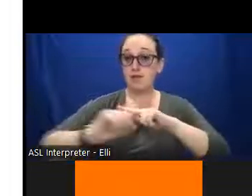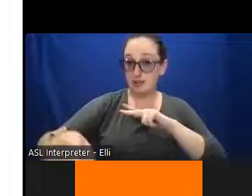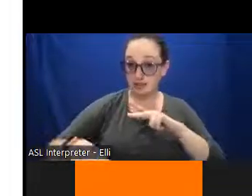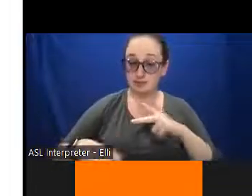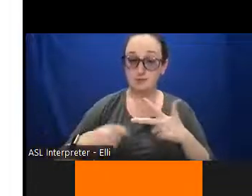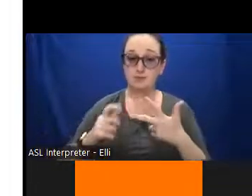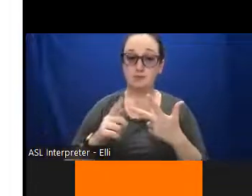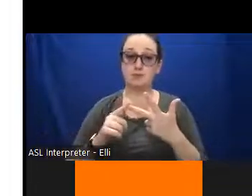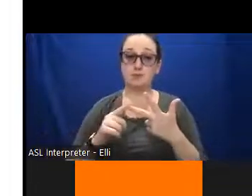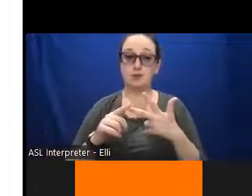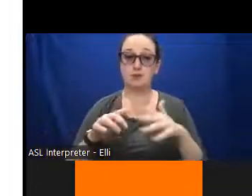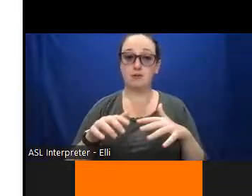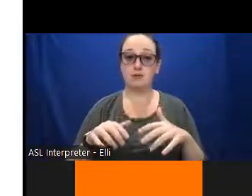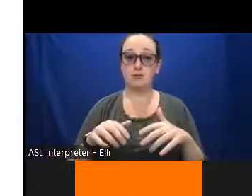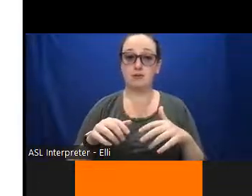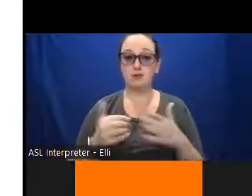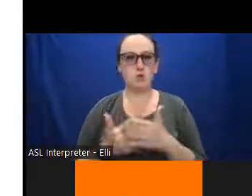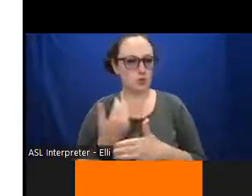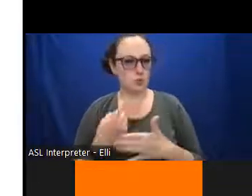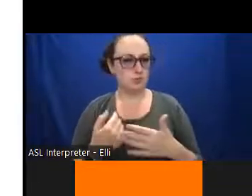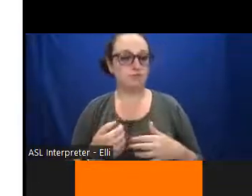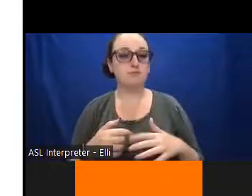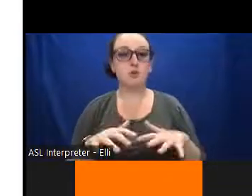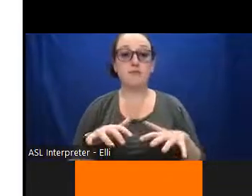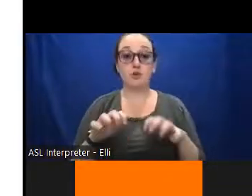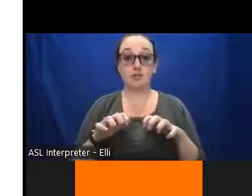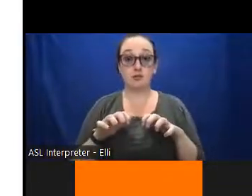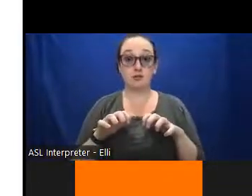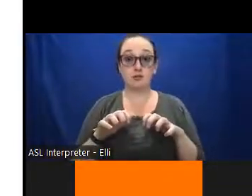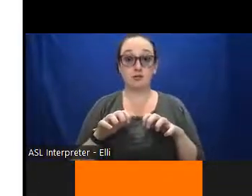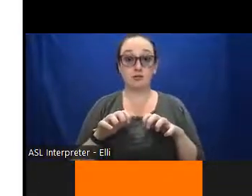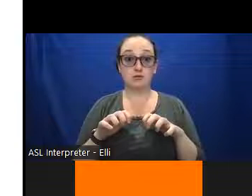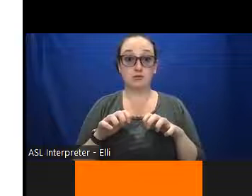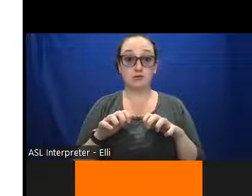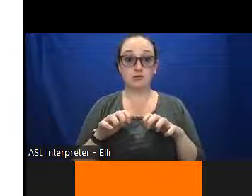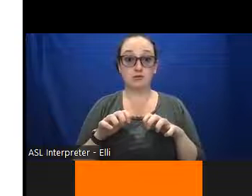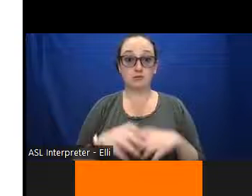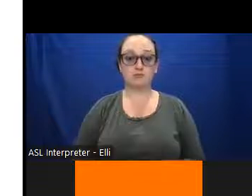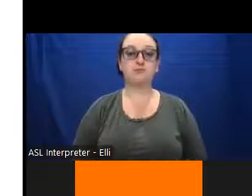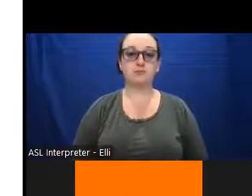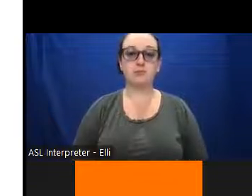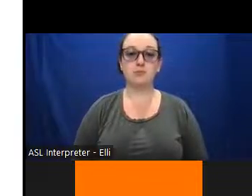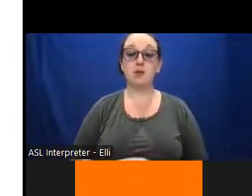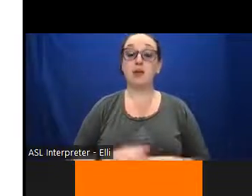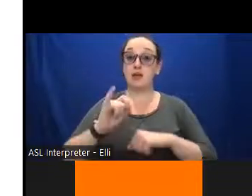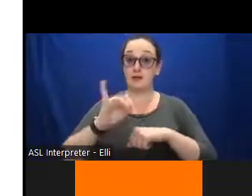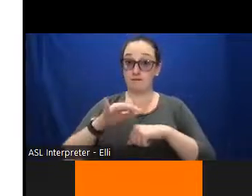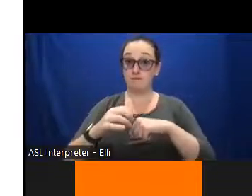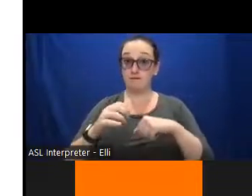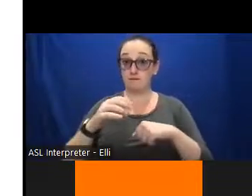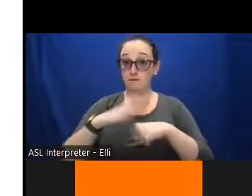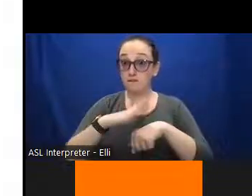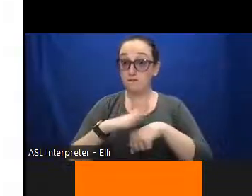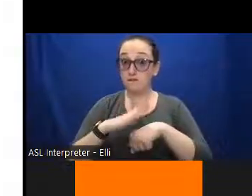flight, or the one that people don't think of, freeze. When the alarm goes off, blood